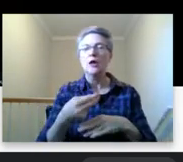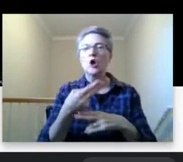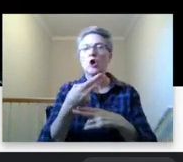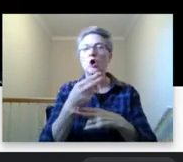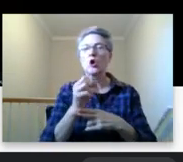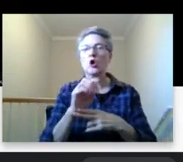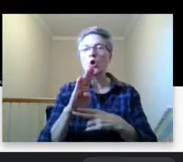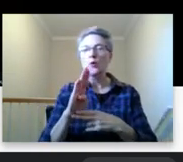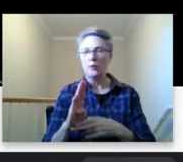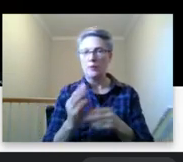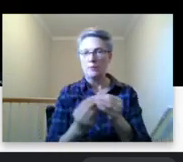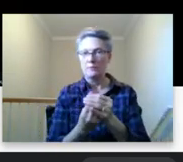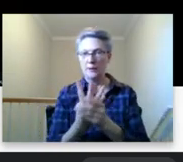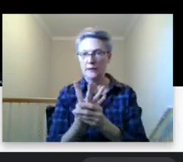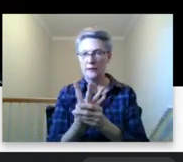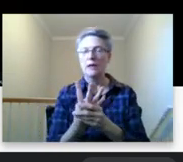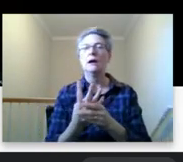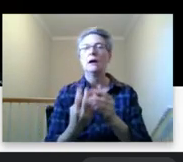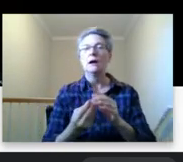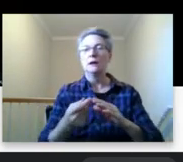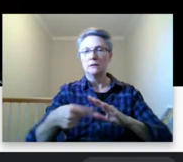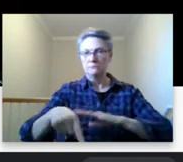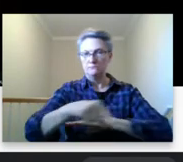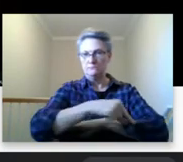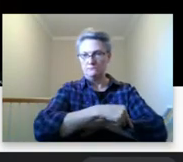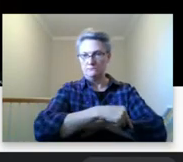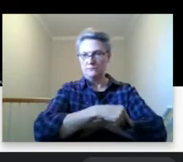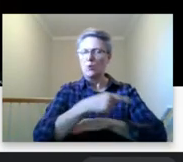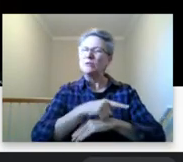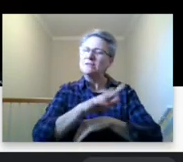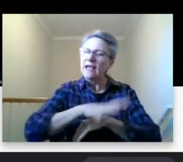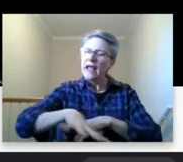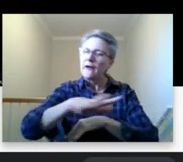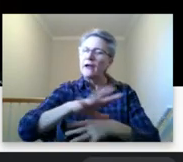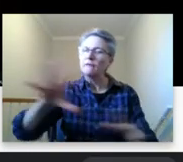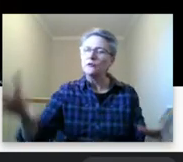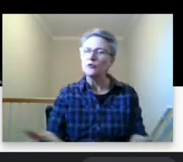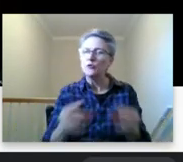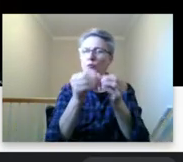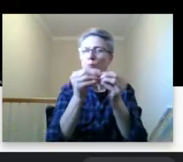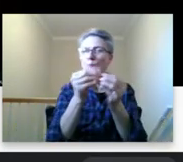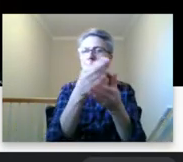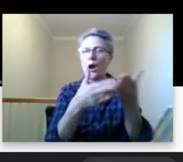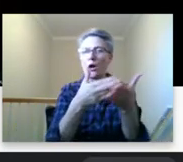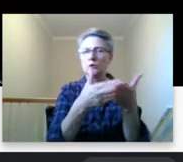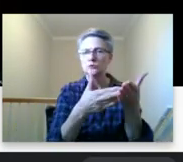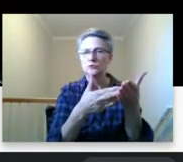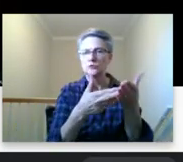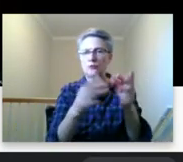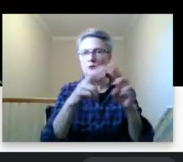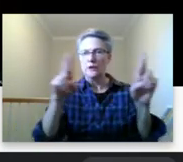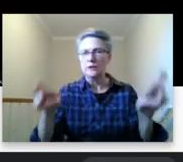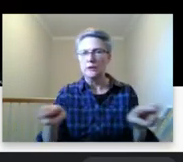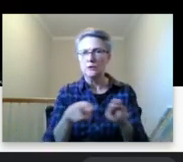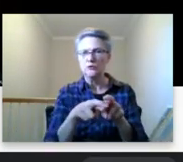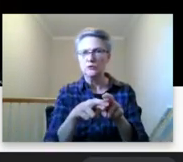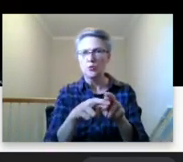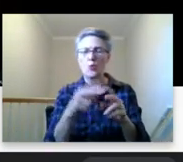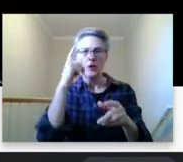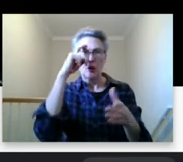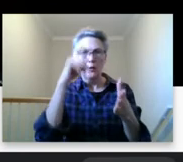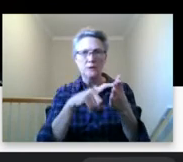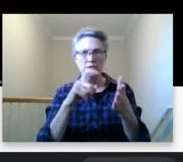the total area of these 2 combined gardens or these 2 combined rectangles? So the first thing that we're going to do is we're going to notice that